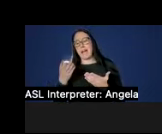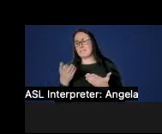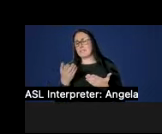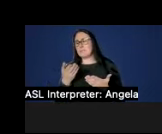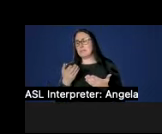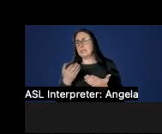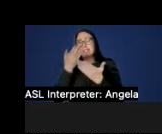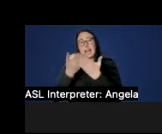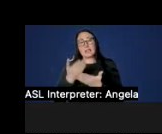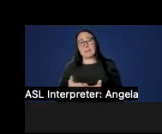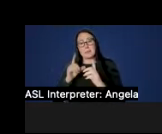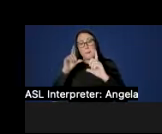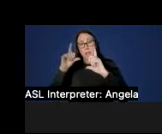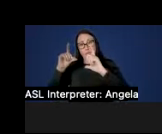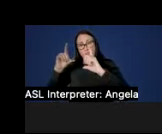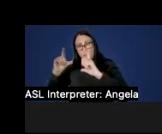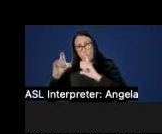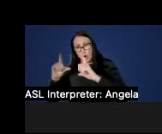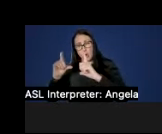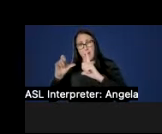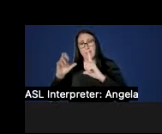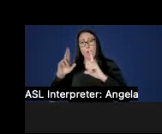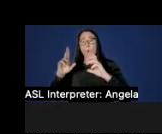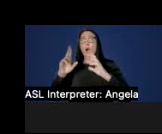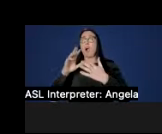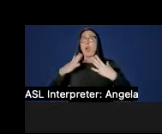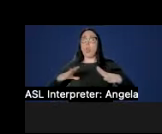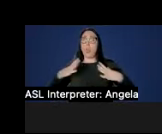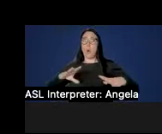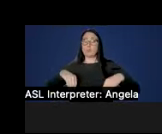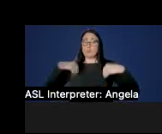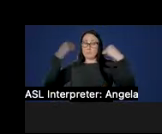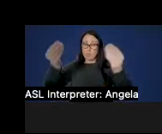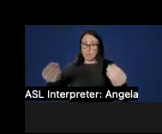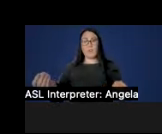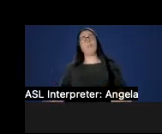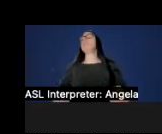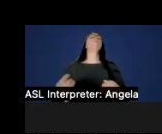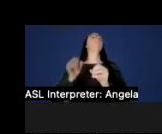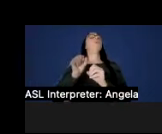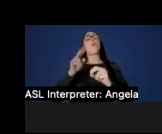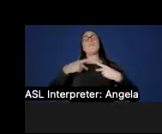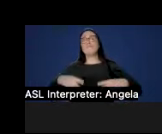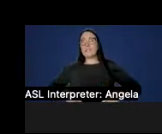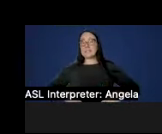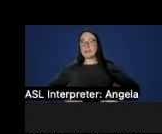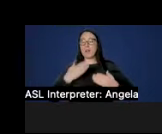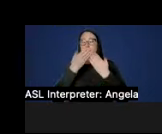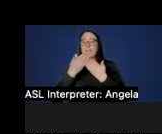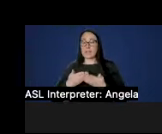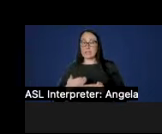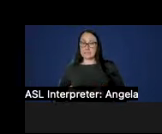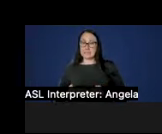There's the removal of clothes or the collection of physical evidence. So part of what we'll talk about in the exam